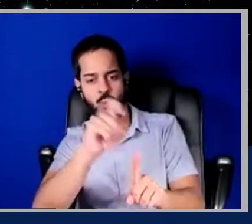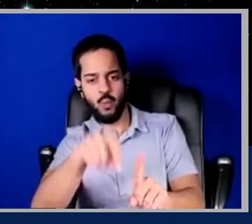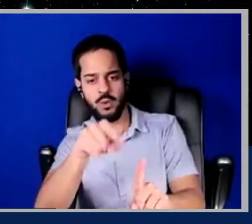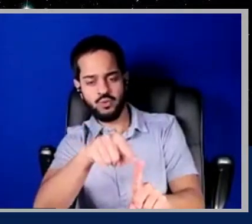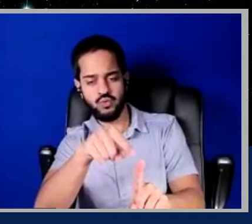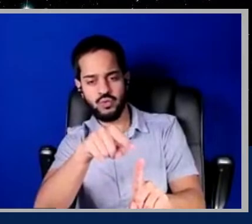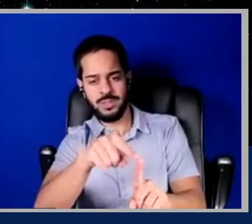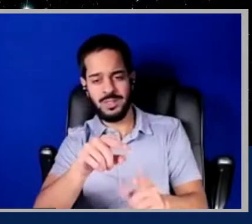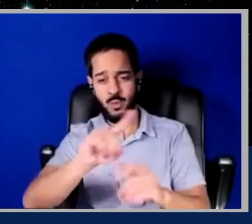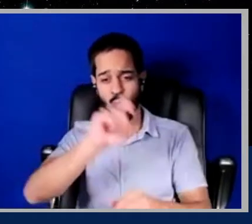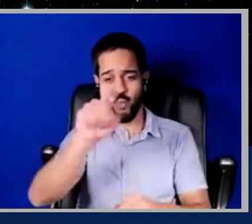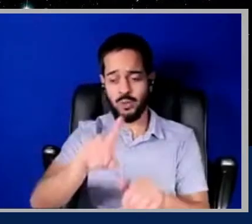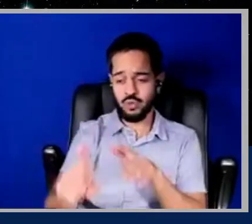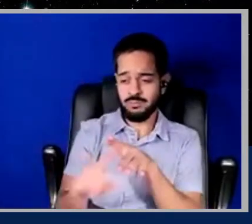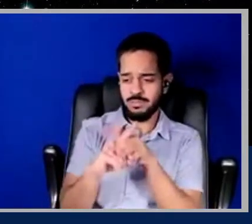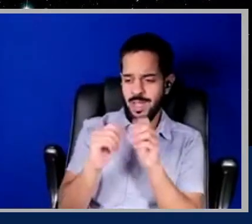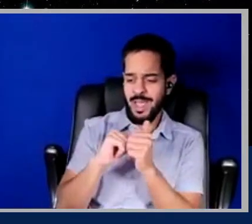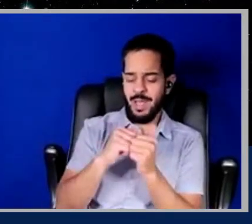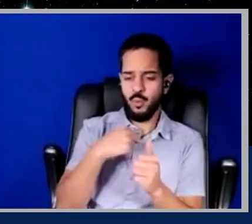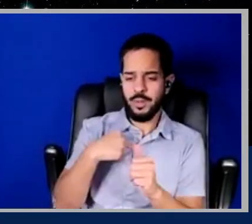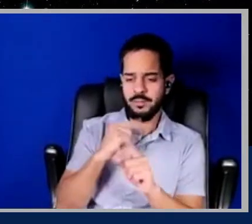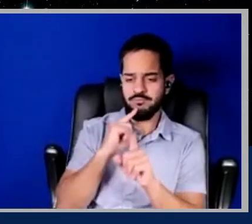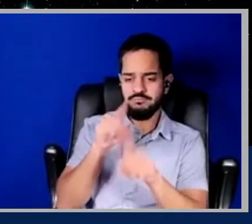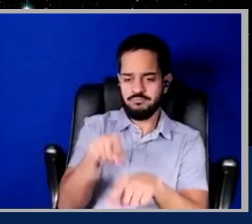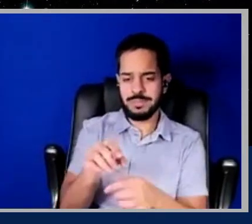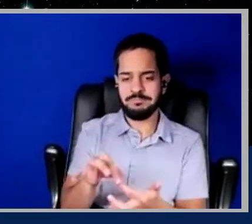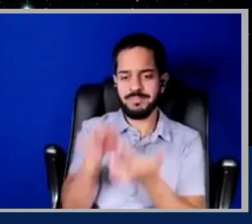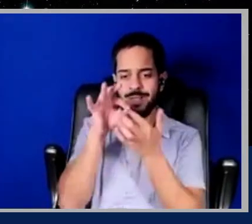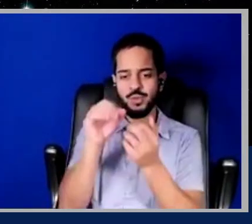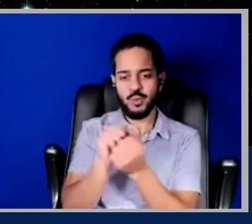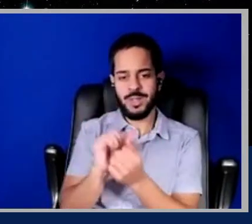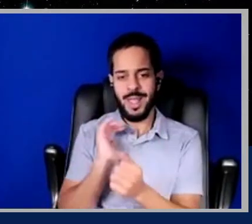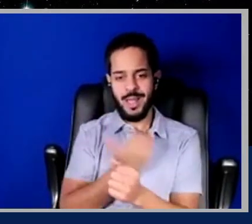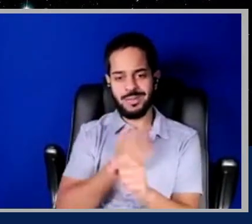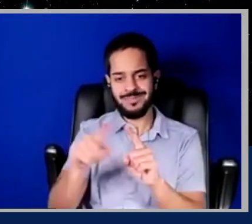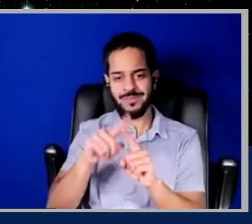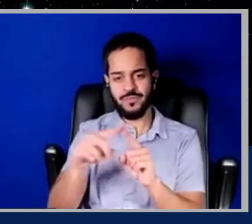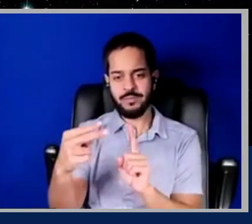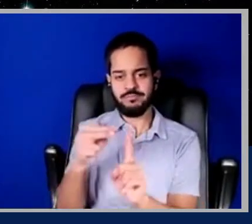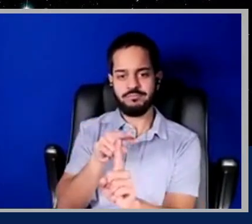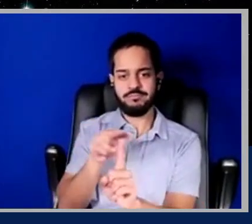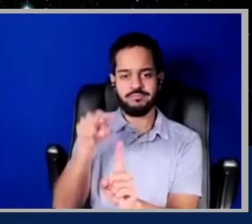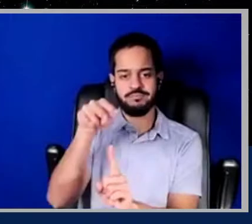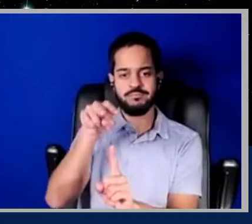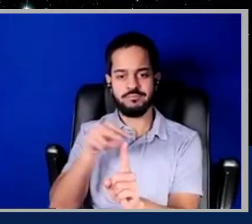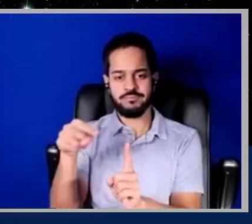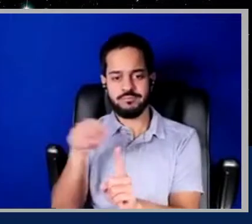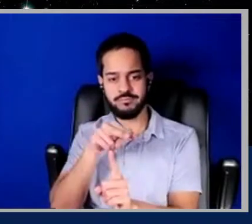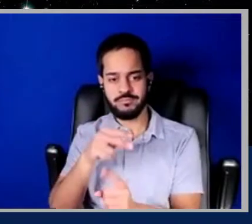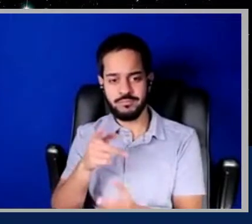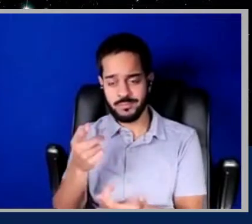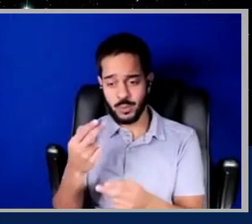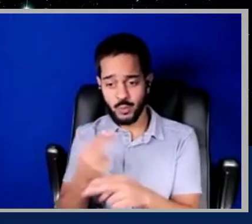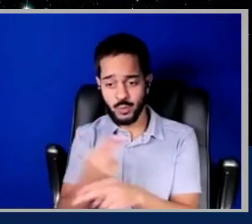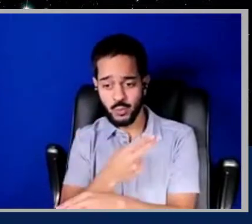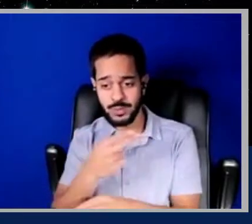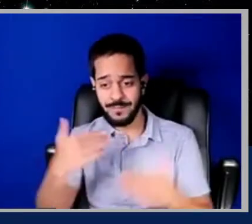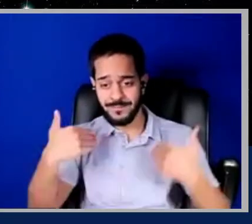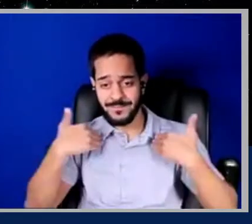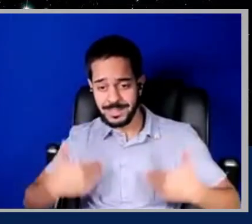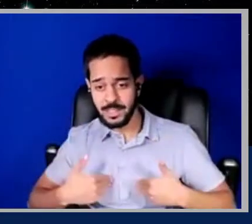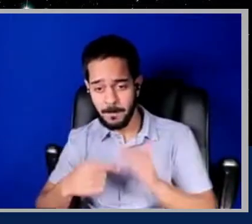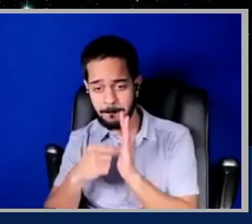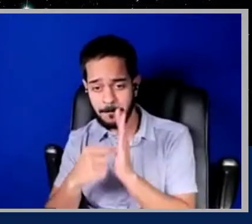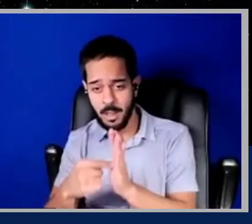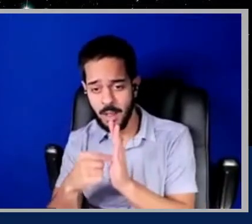Let alone how to come at it from completely different ways, like you two are talking about, whether it's like some kinetic physical model or